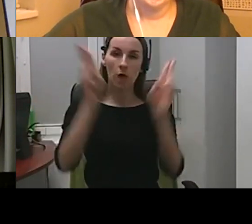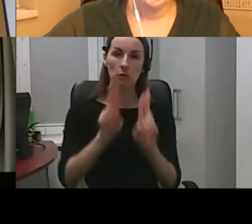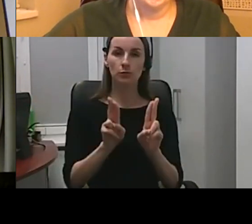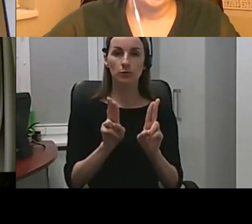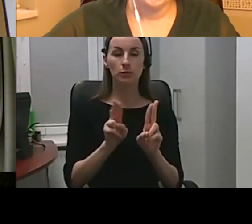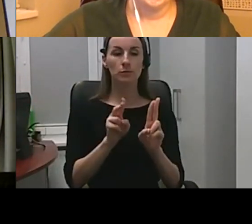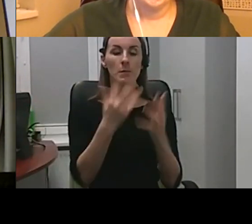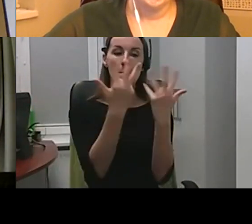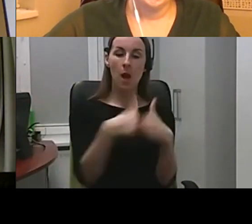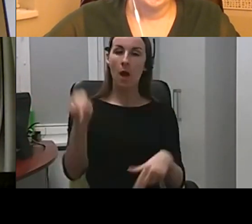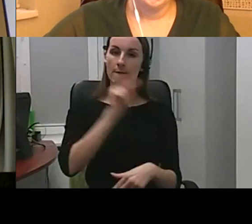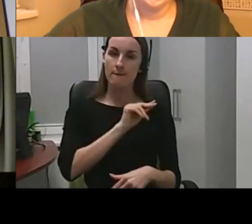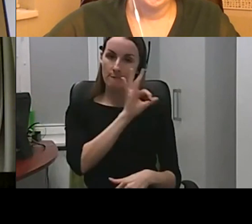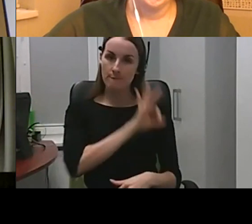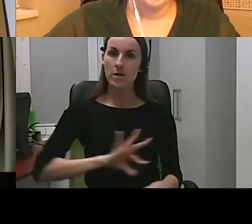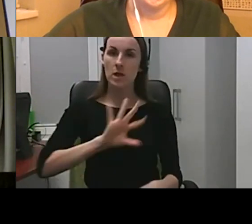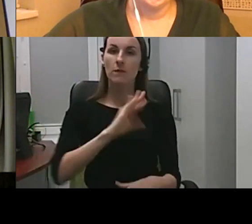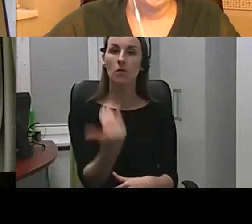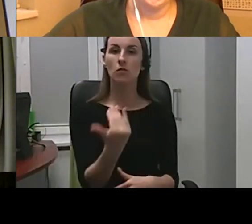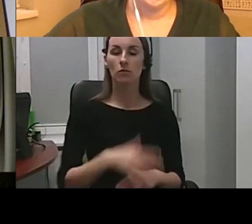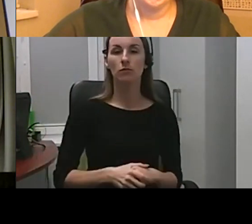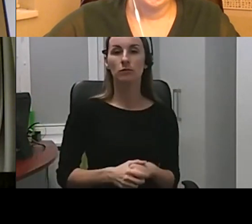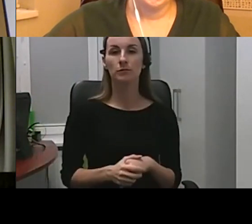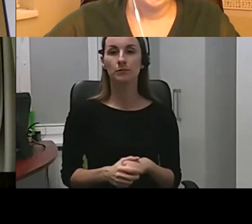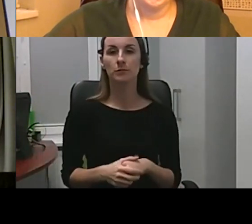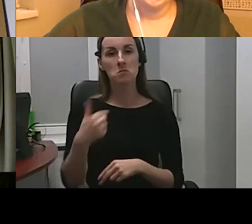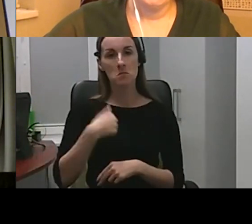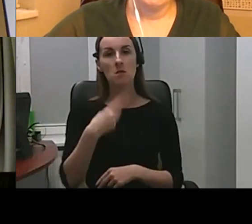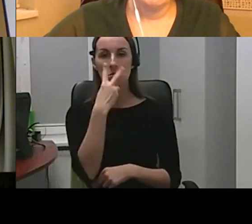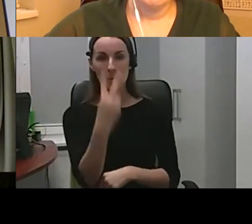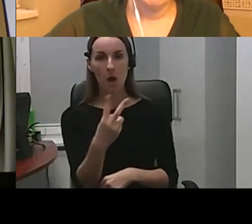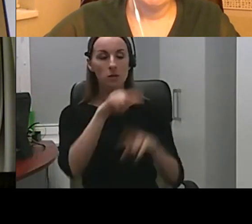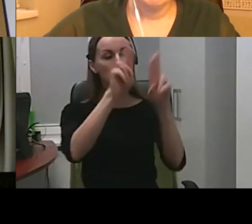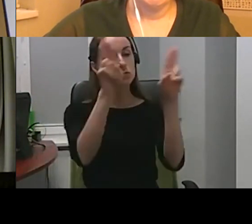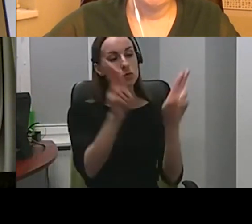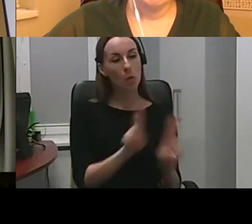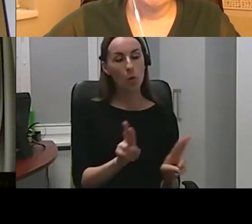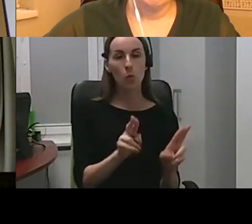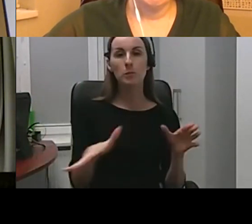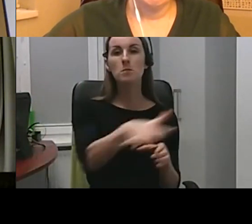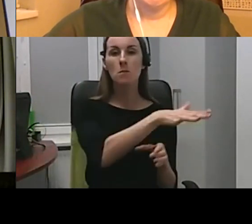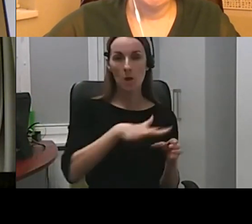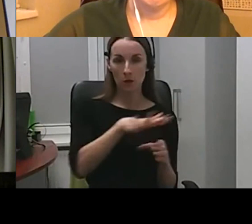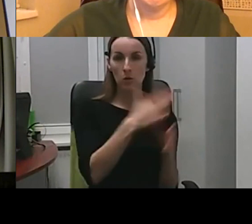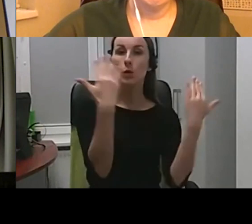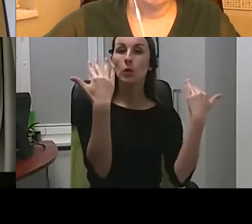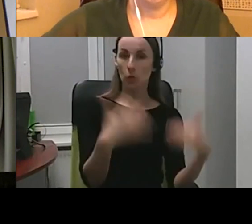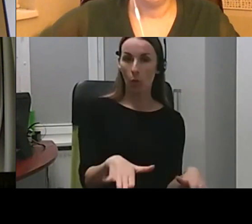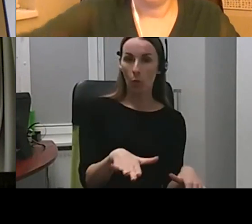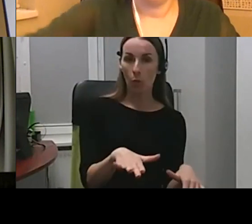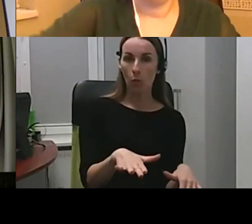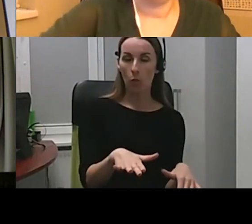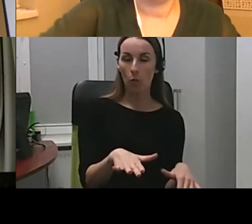see that the international community has already paid quite a lot of